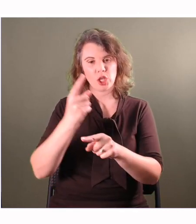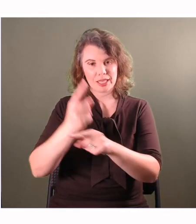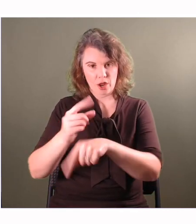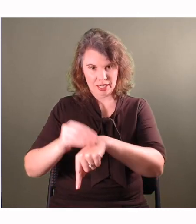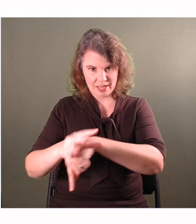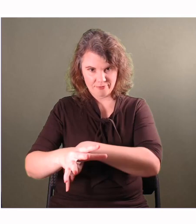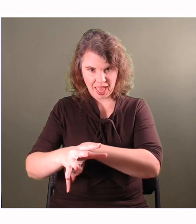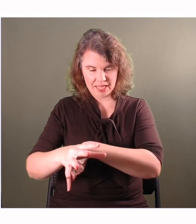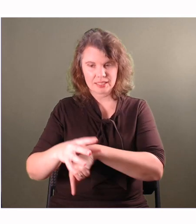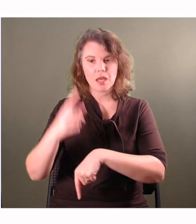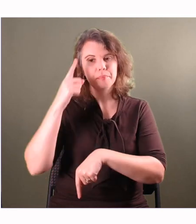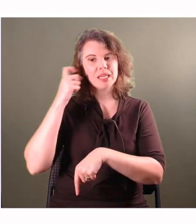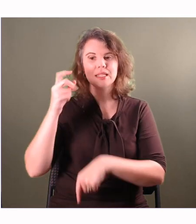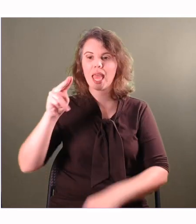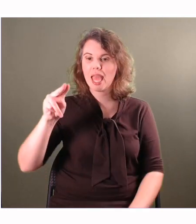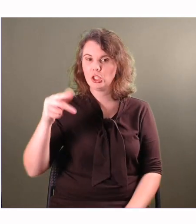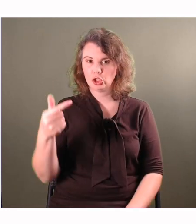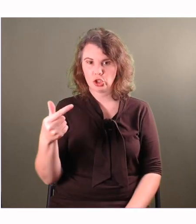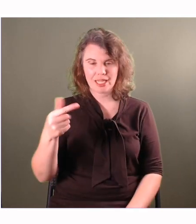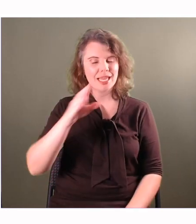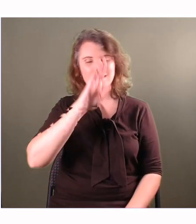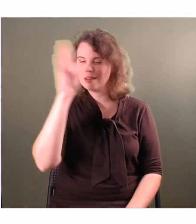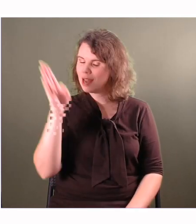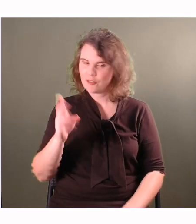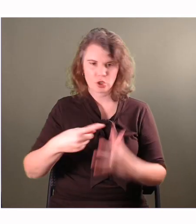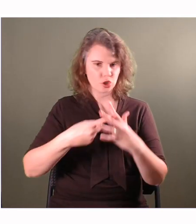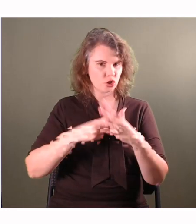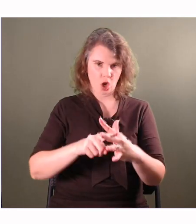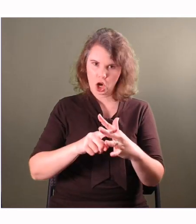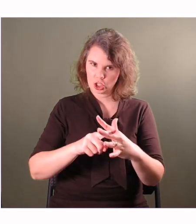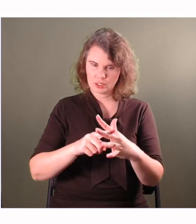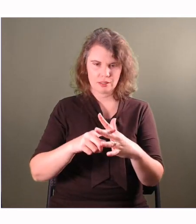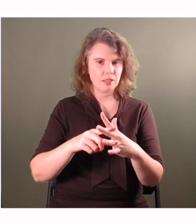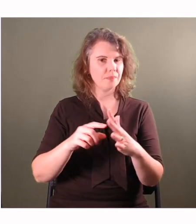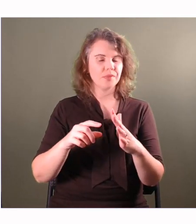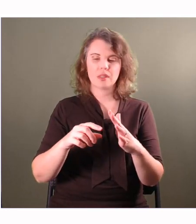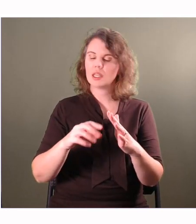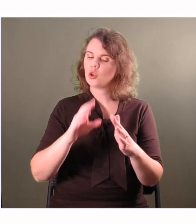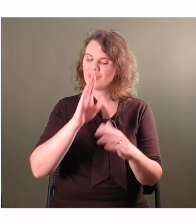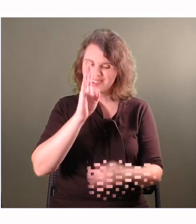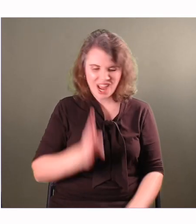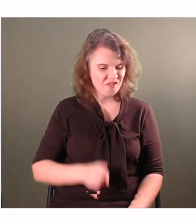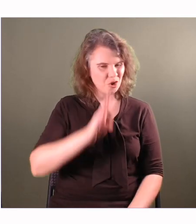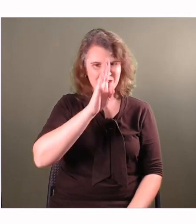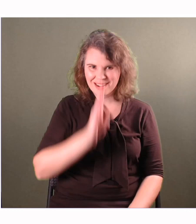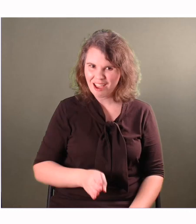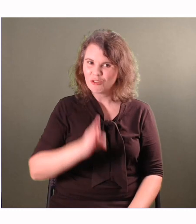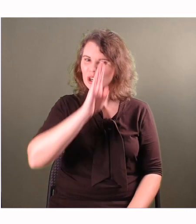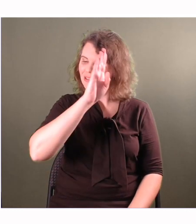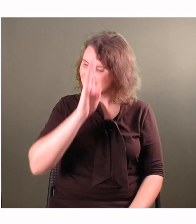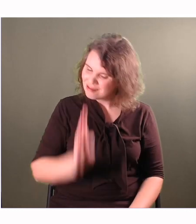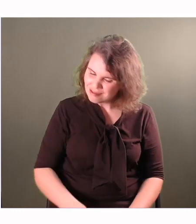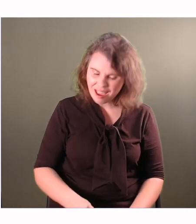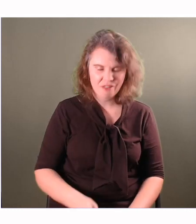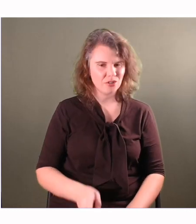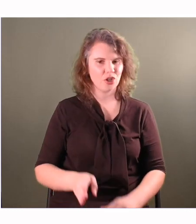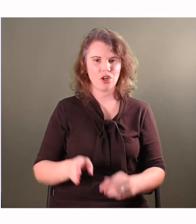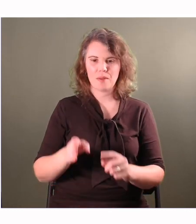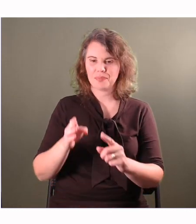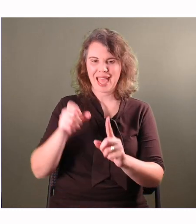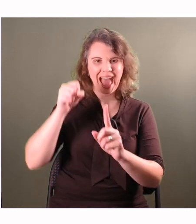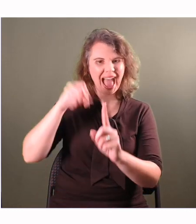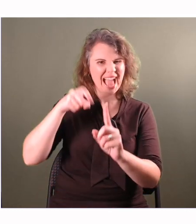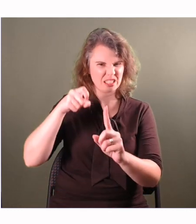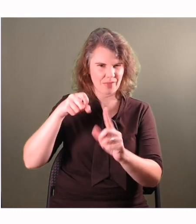because the NG can never occur as an onset, and so it's almost never, ever, ever active.